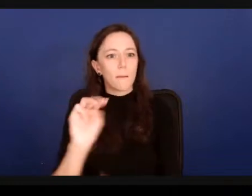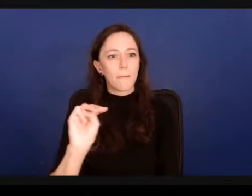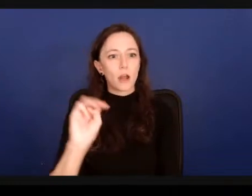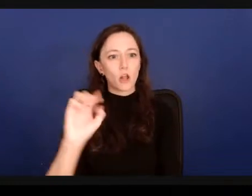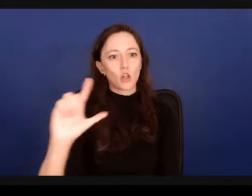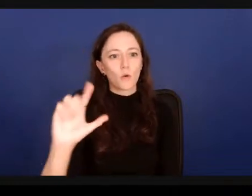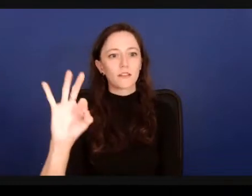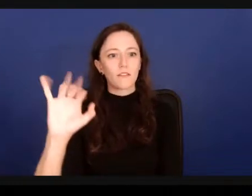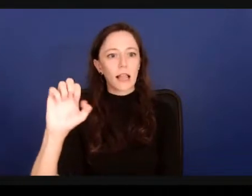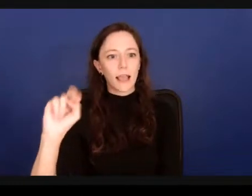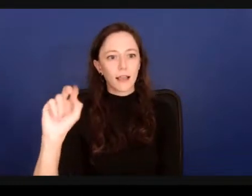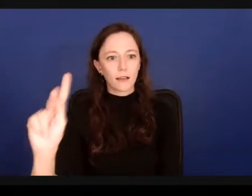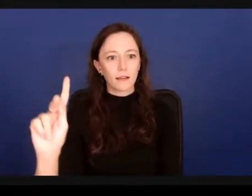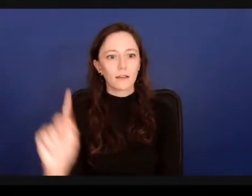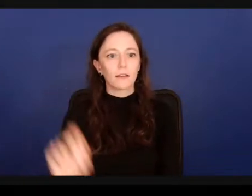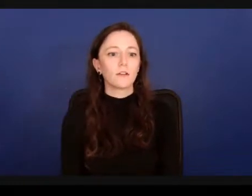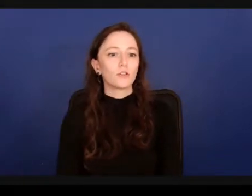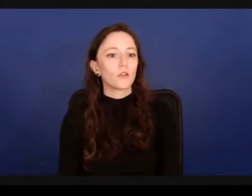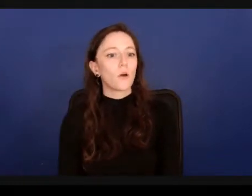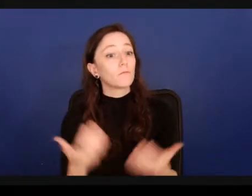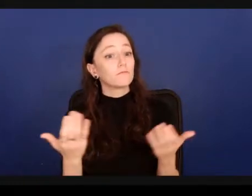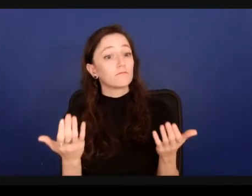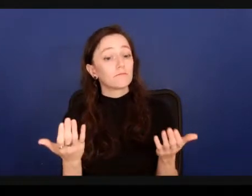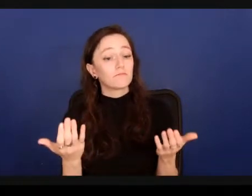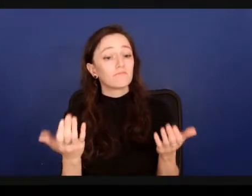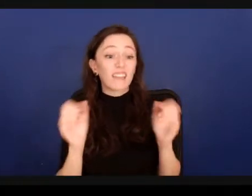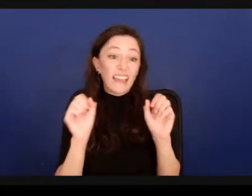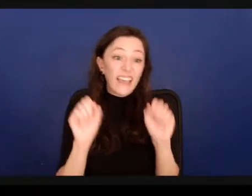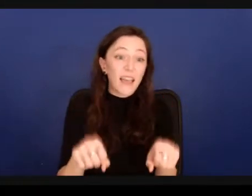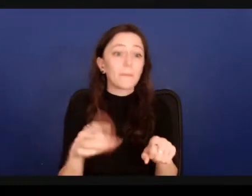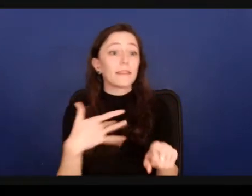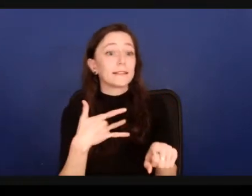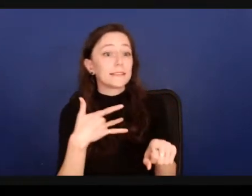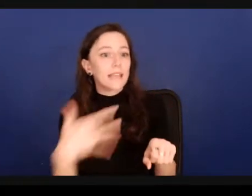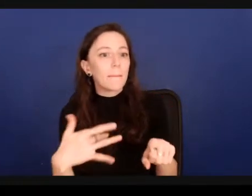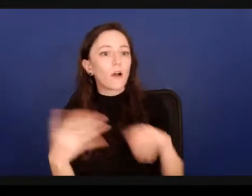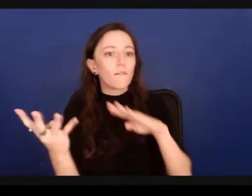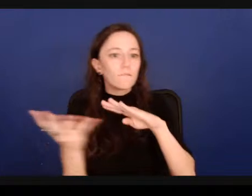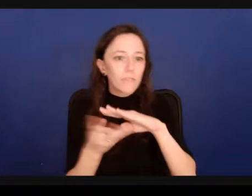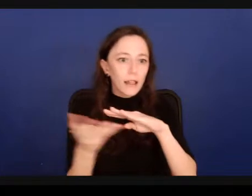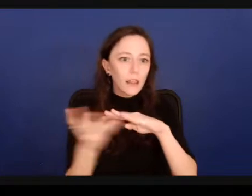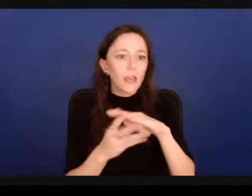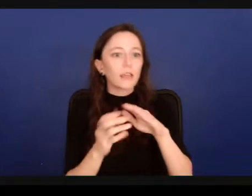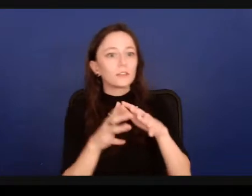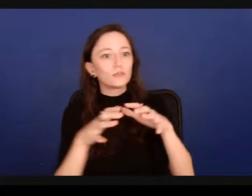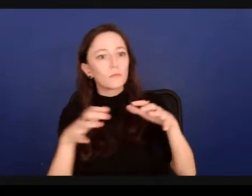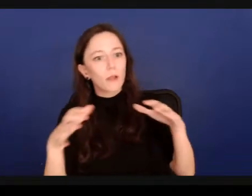Loa. So it could be that Mauna Loa is going through its typical filling and spreading